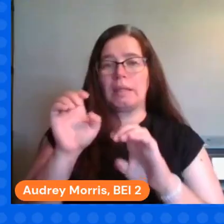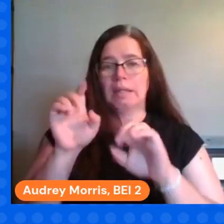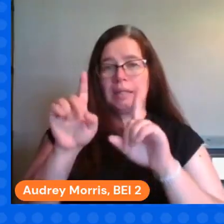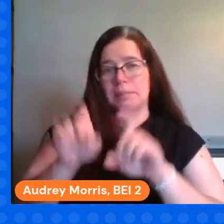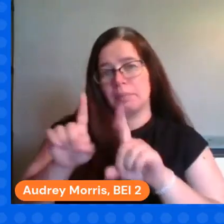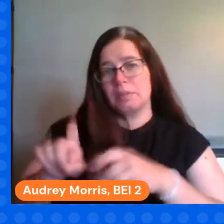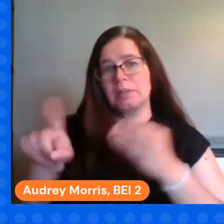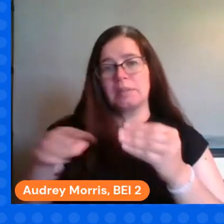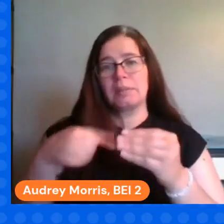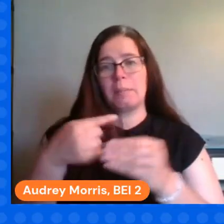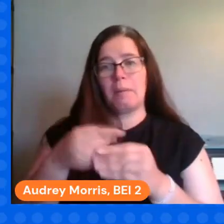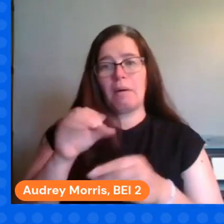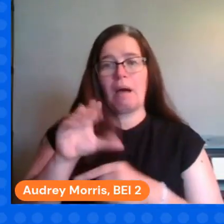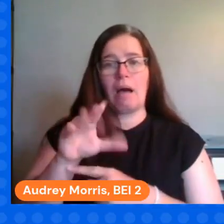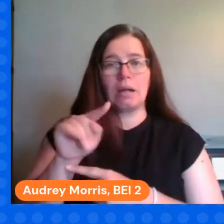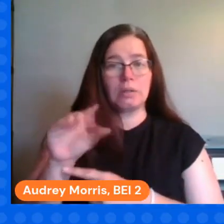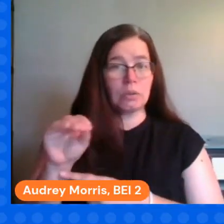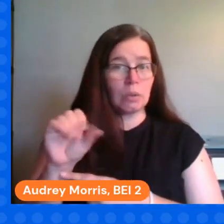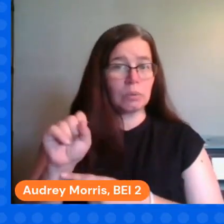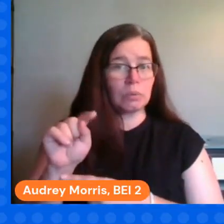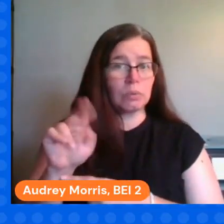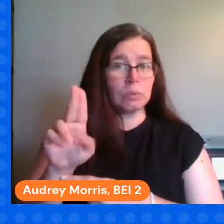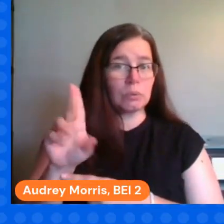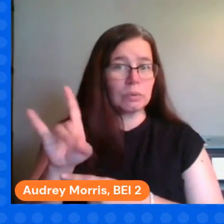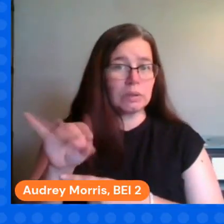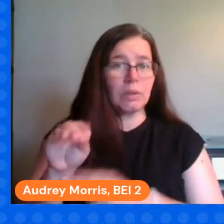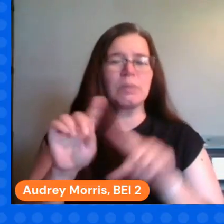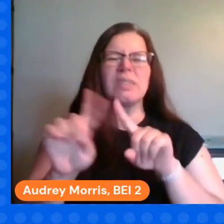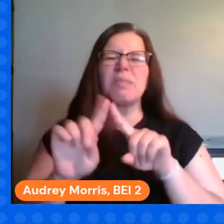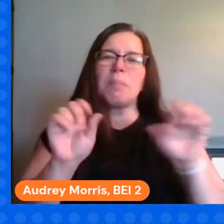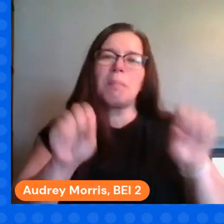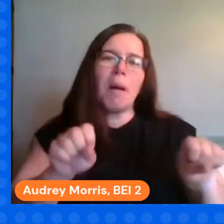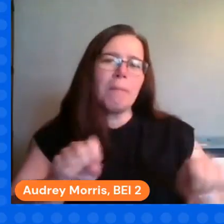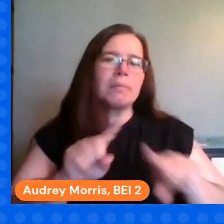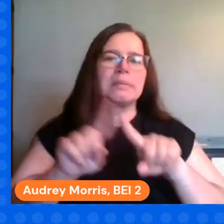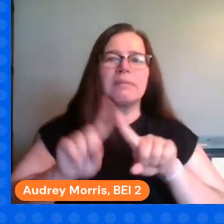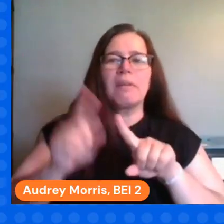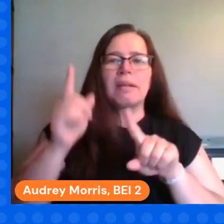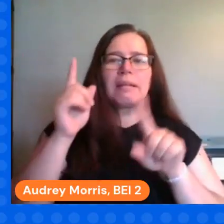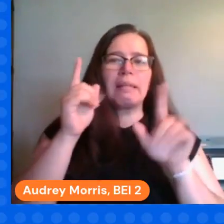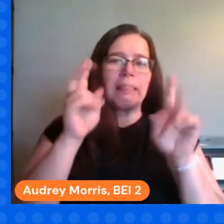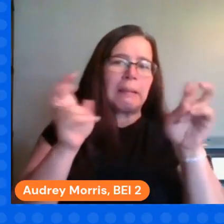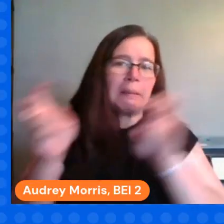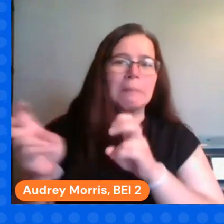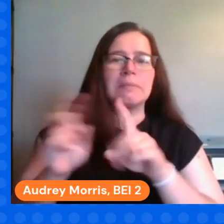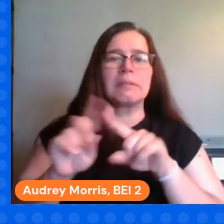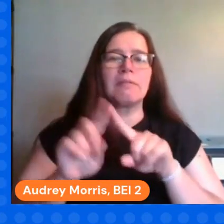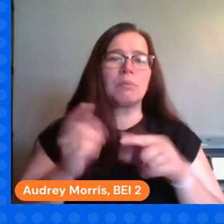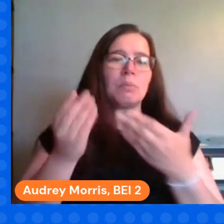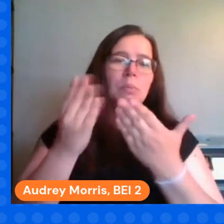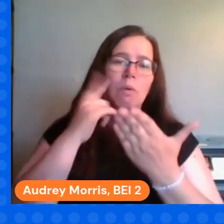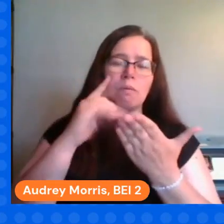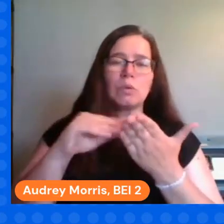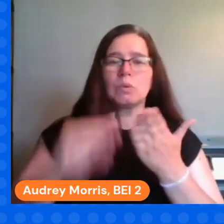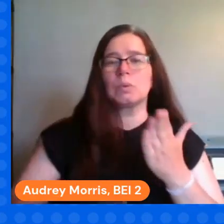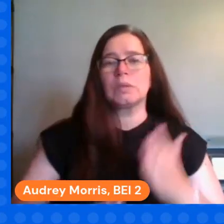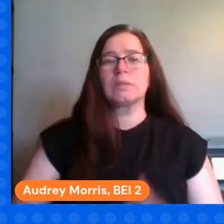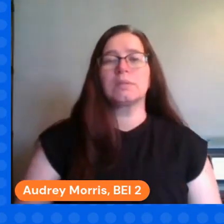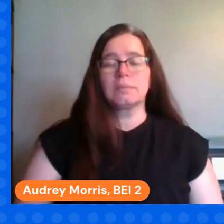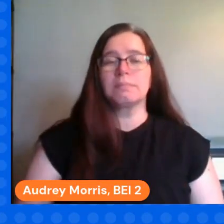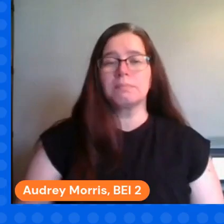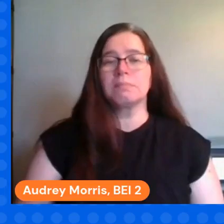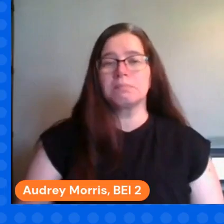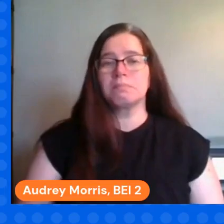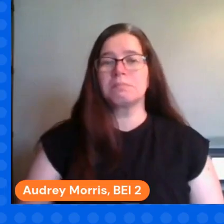seeing different possibilities in different themes and different proposals for students. So yeah, we definitely recommend you to see that